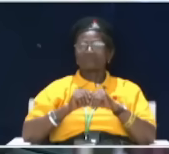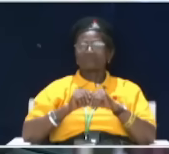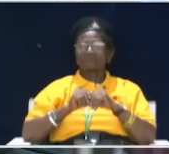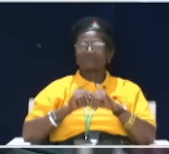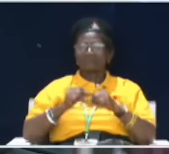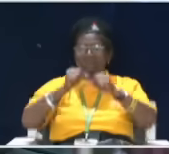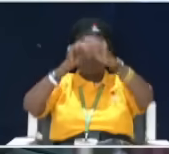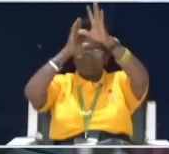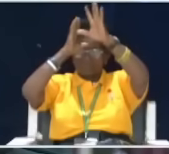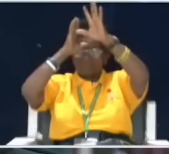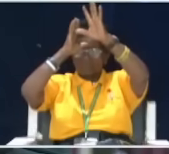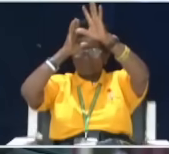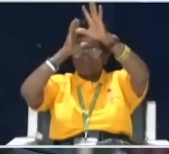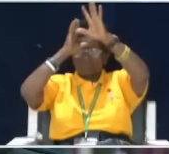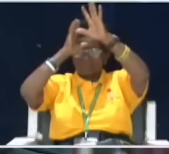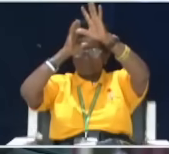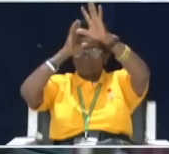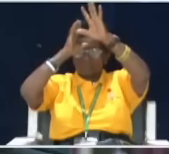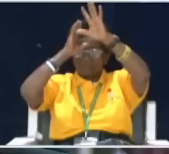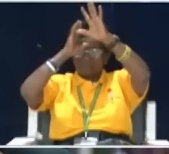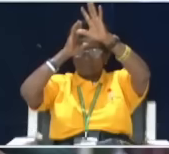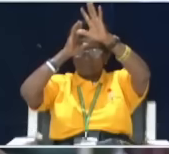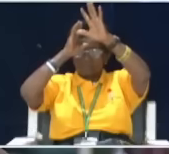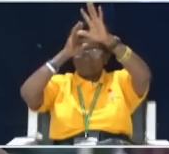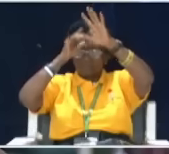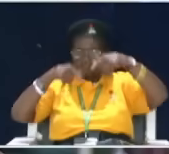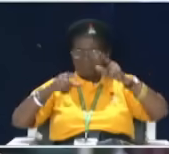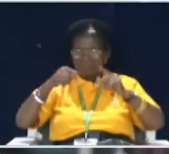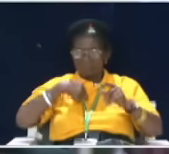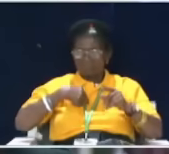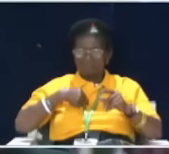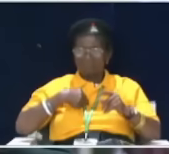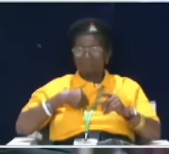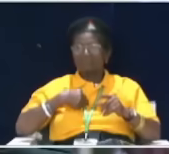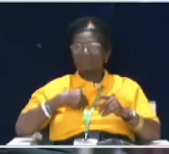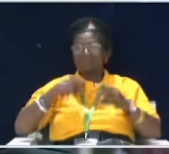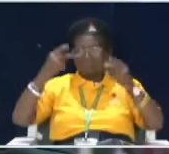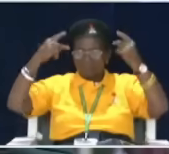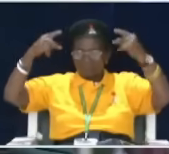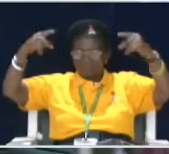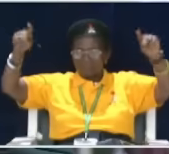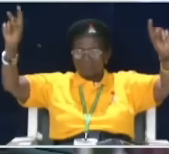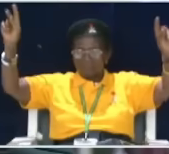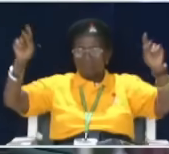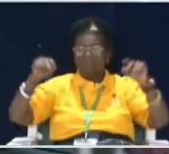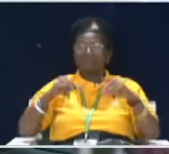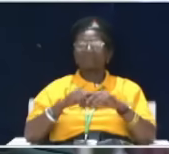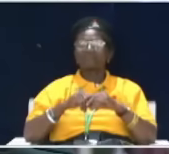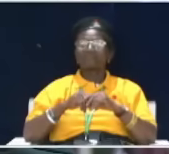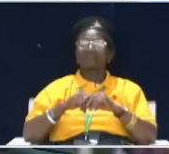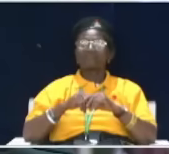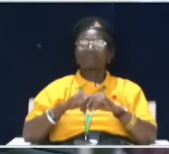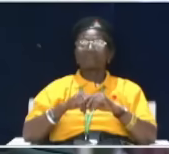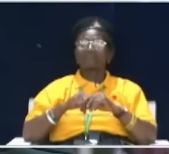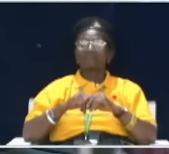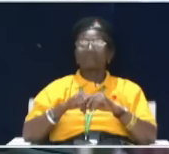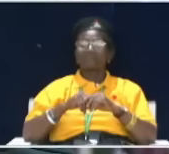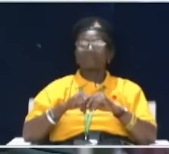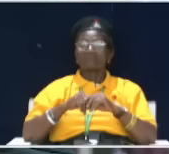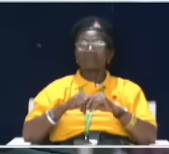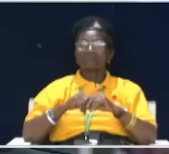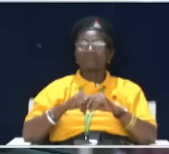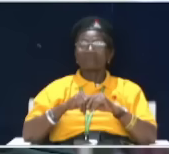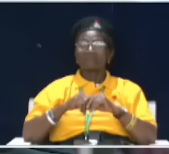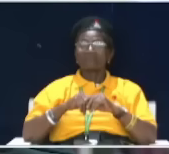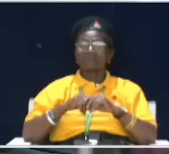Father, Baba, let me flourish. Eje ki n se rere to bege ki